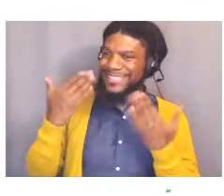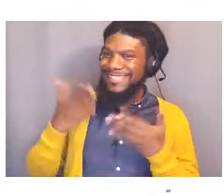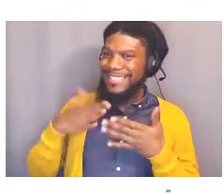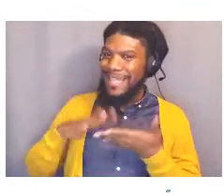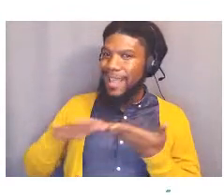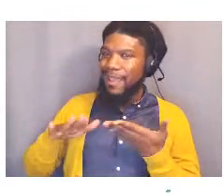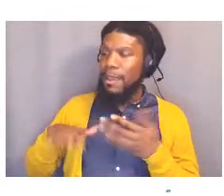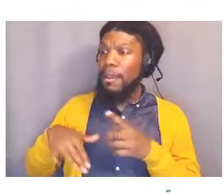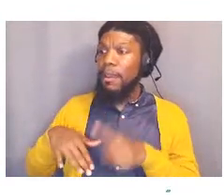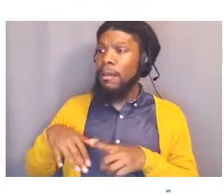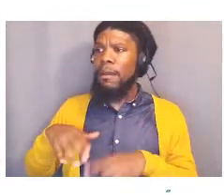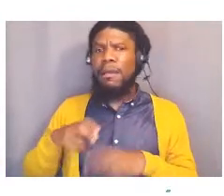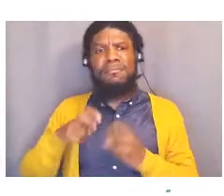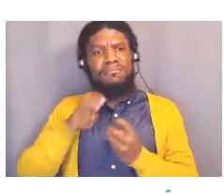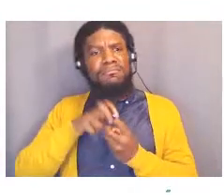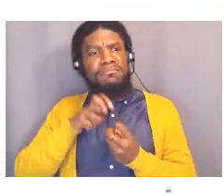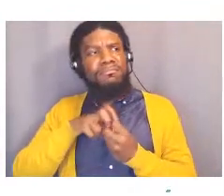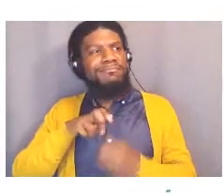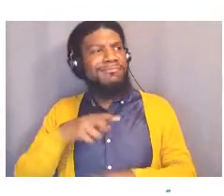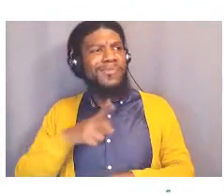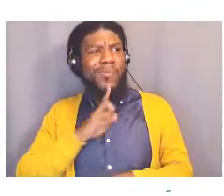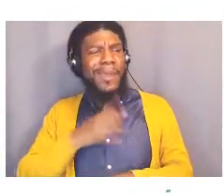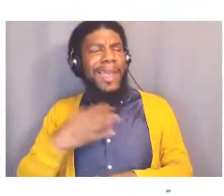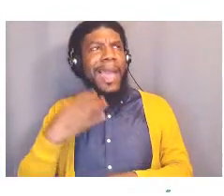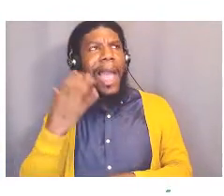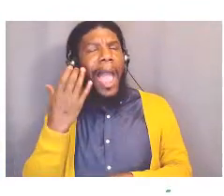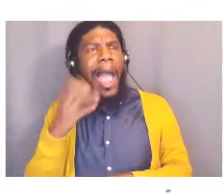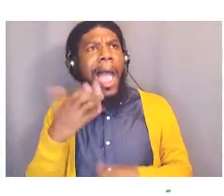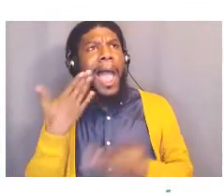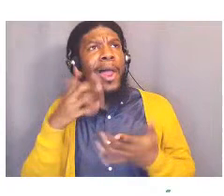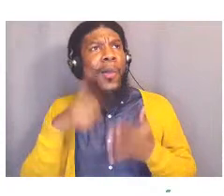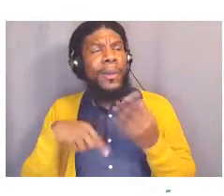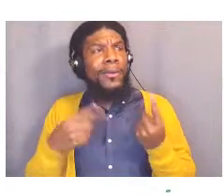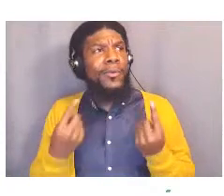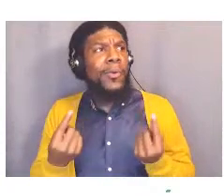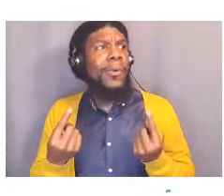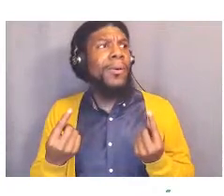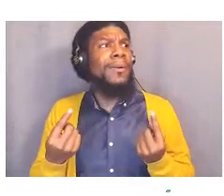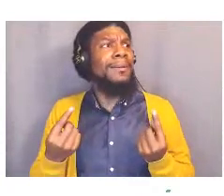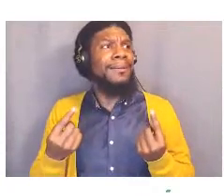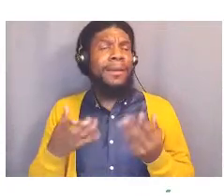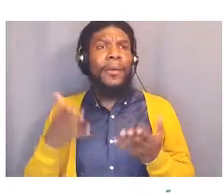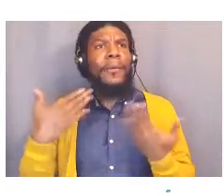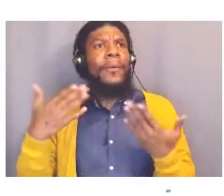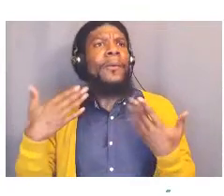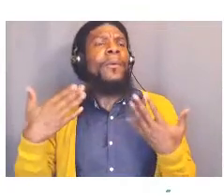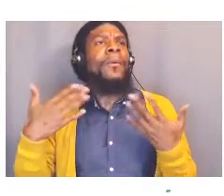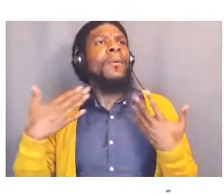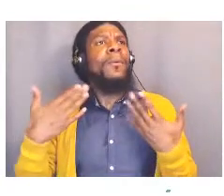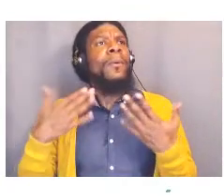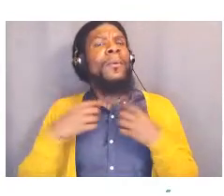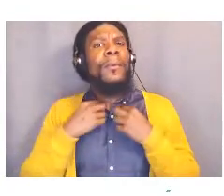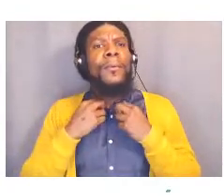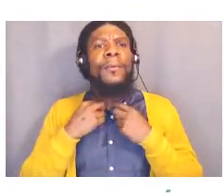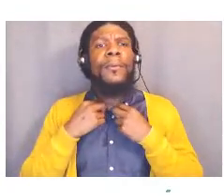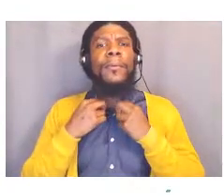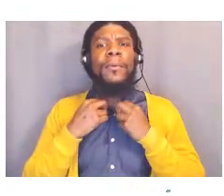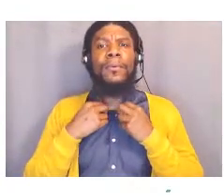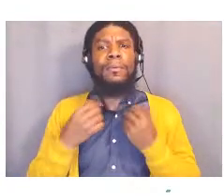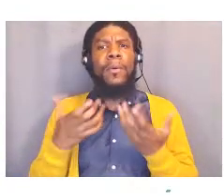little squirrel says, "Well, I'm so hot. I just don't know what to do." And the squirrel was just fanning and just trying to get